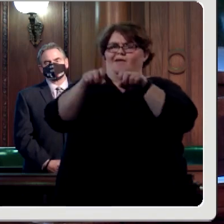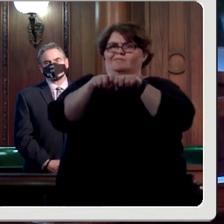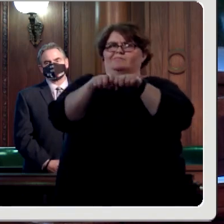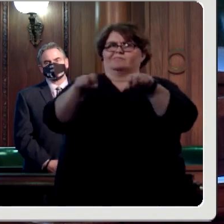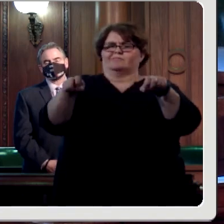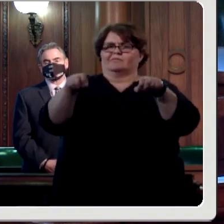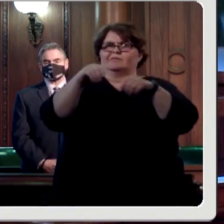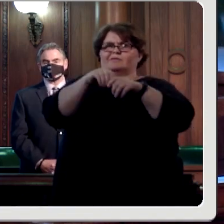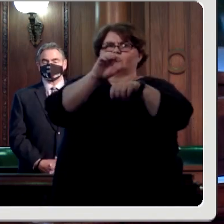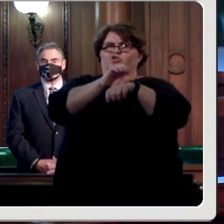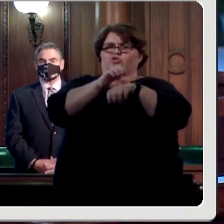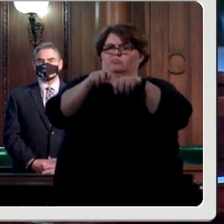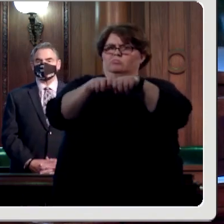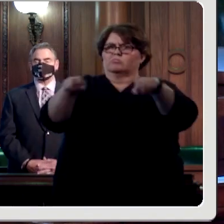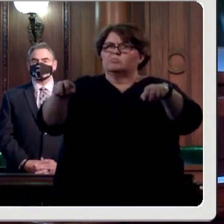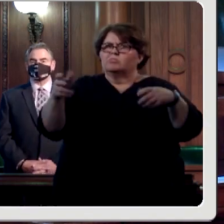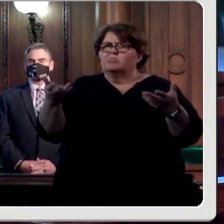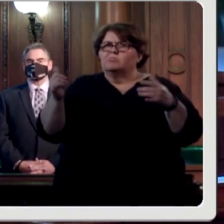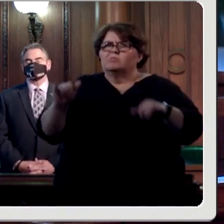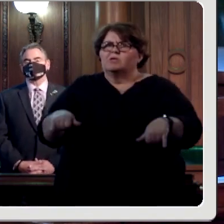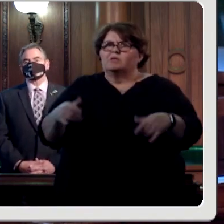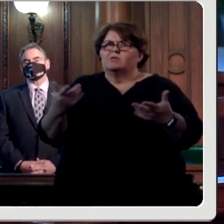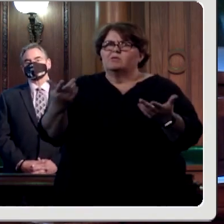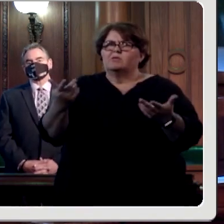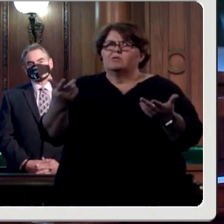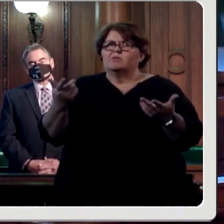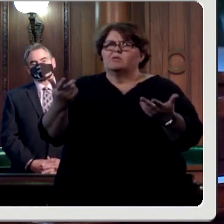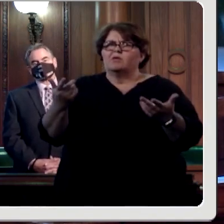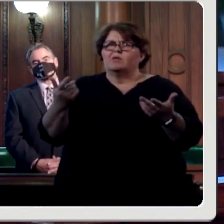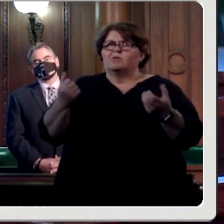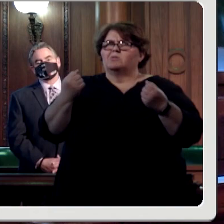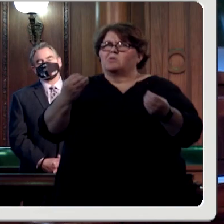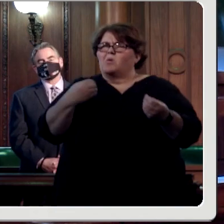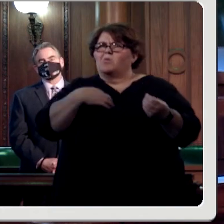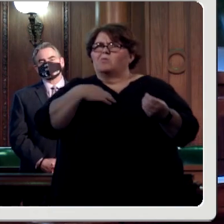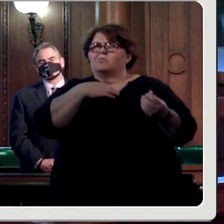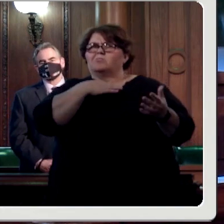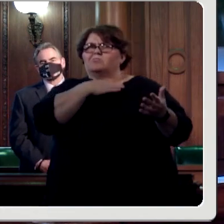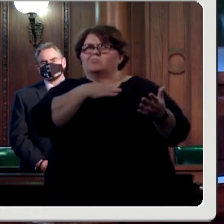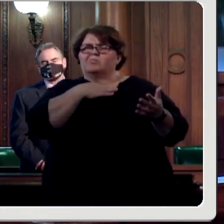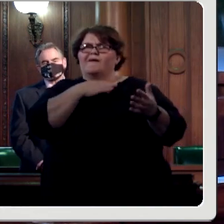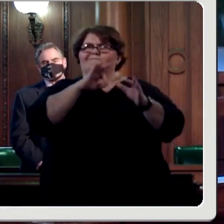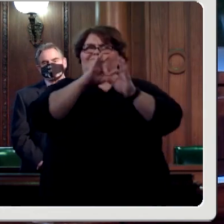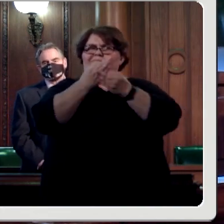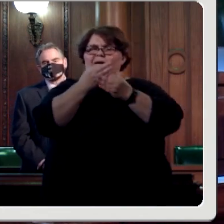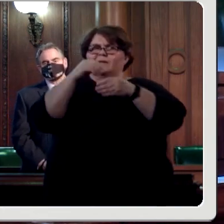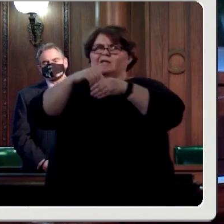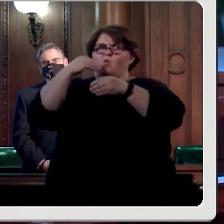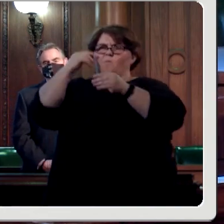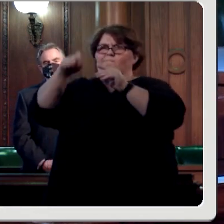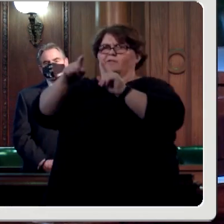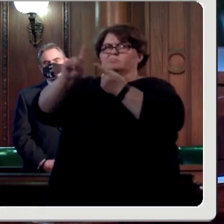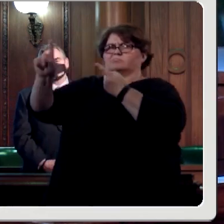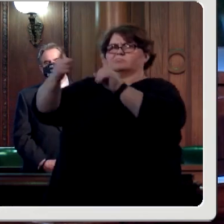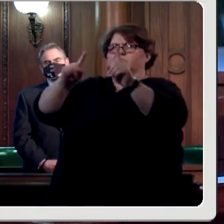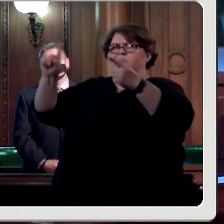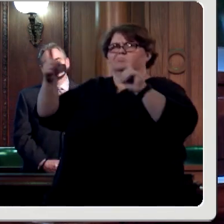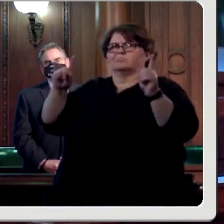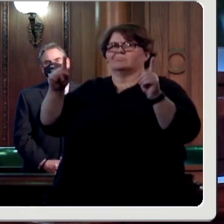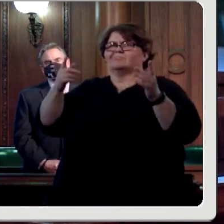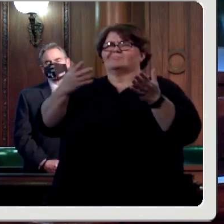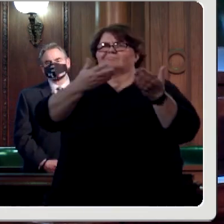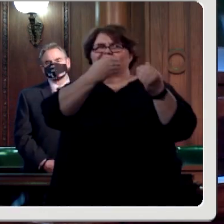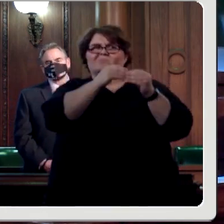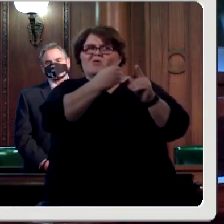so, are you talking about, I mean, when you're talking about family members, social distancing, can you expand a little bit? Are you talking